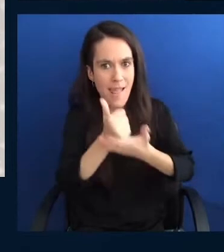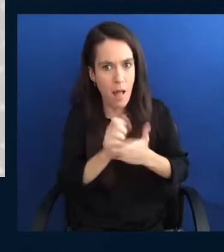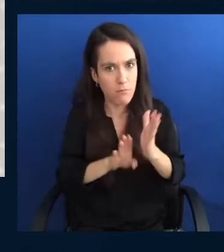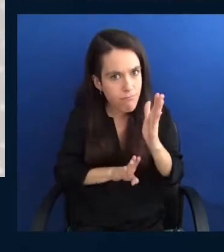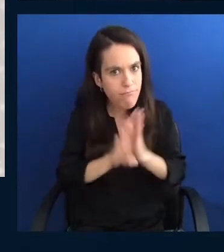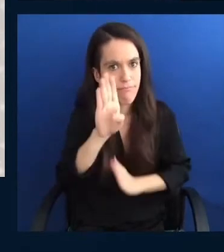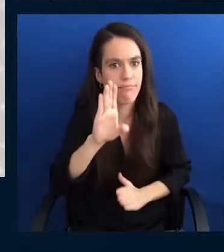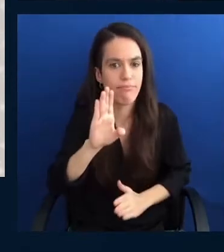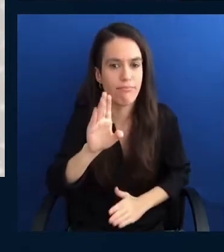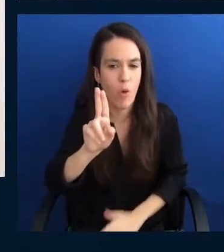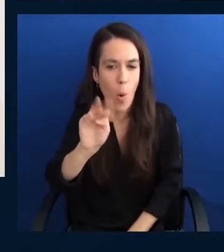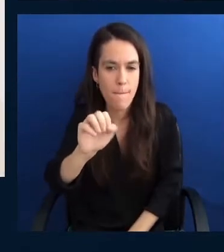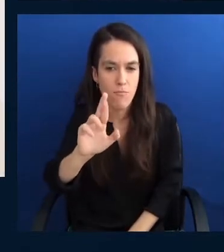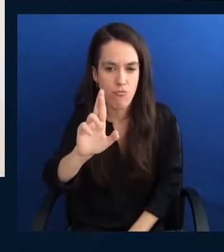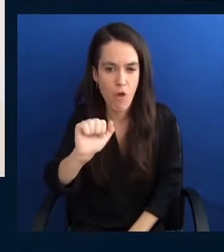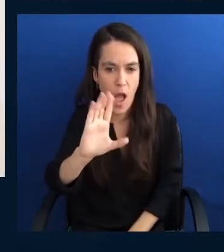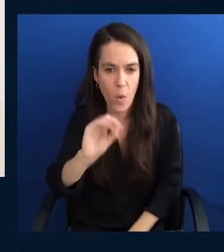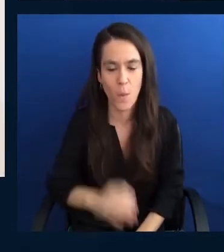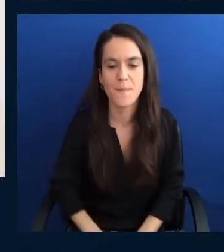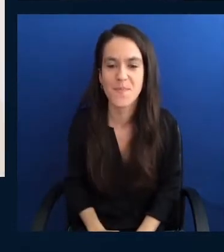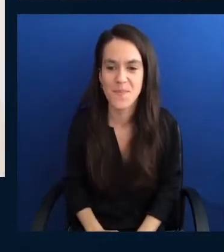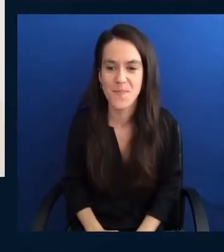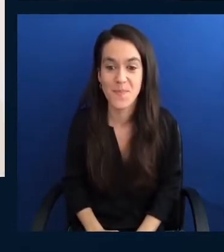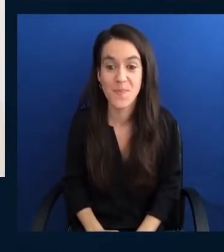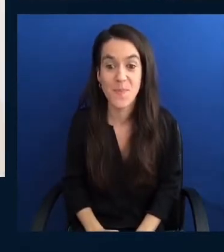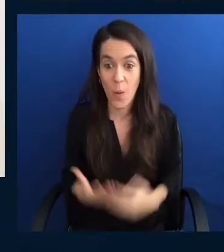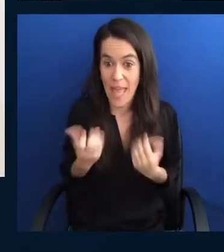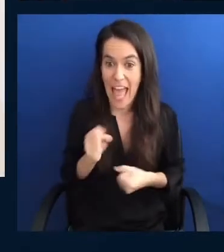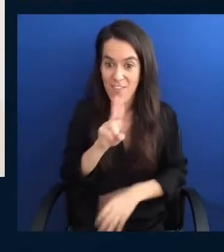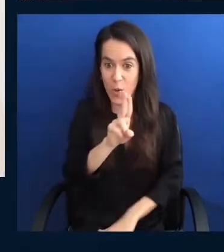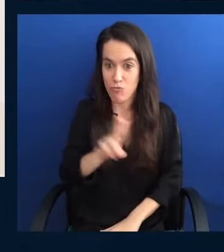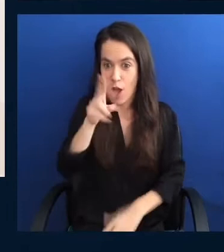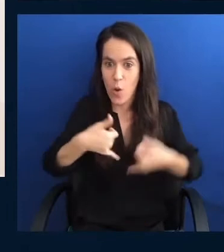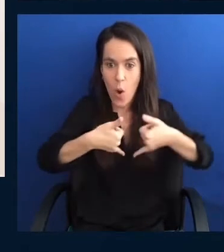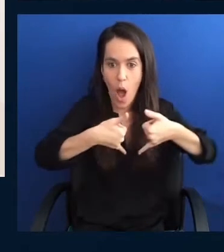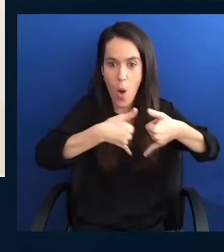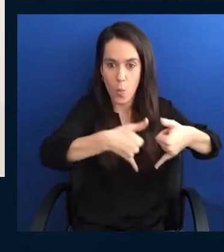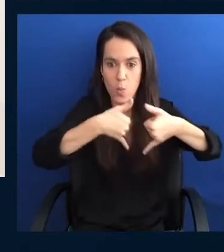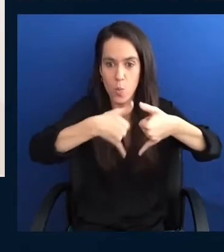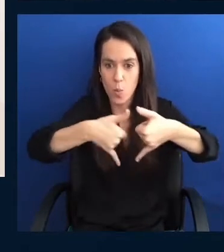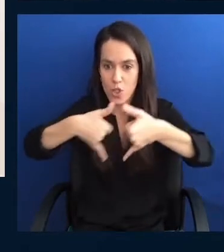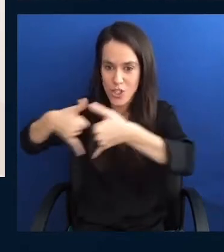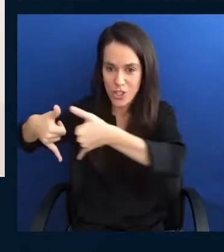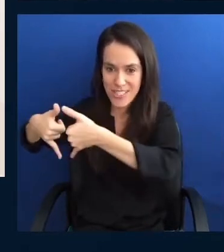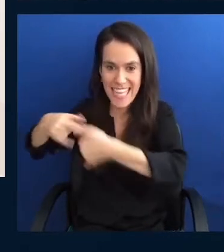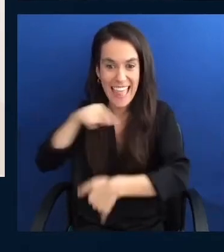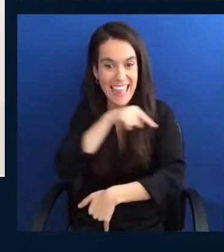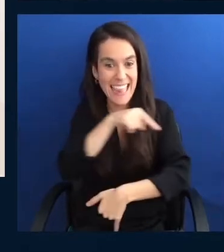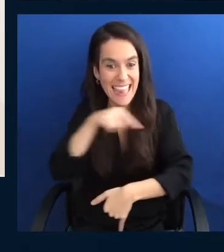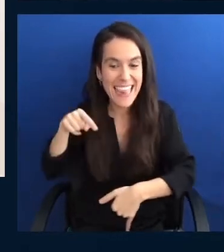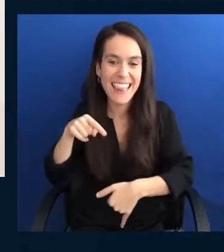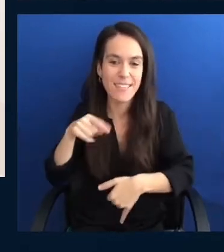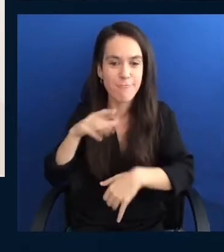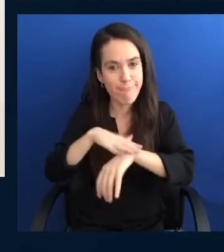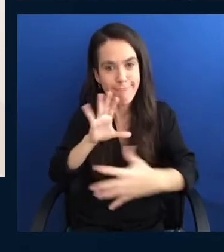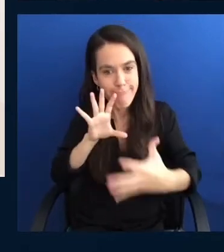Umbraco. We did Umbraco Awards. Umbraco Awards usually goes on at the Code Garden, but I want to just